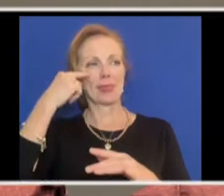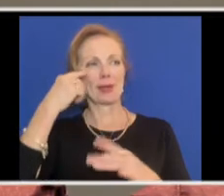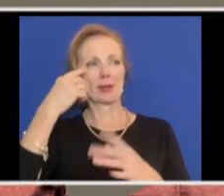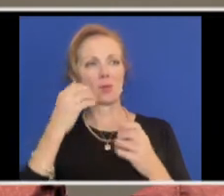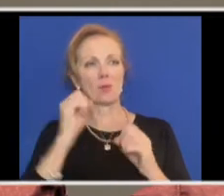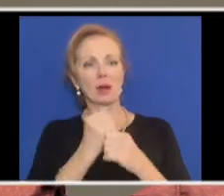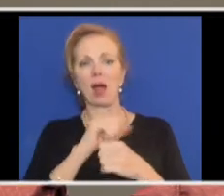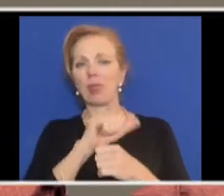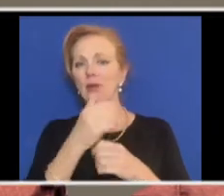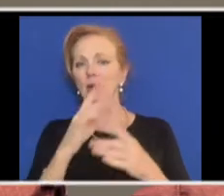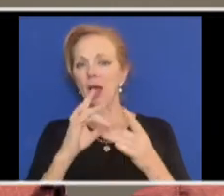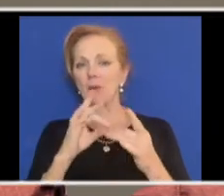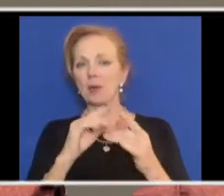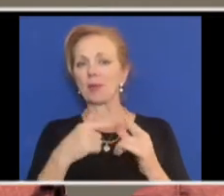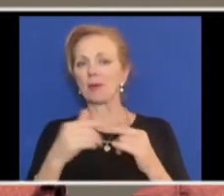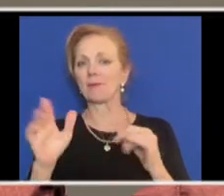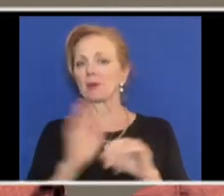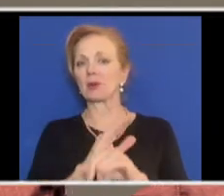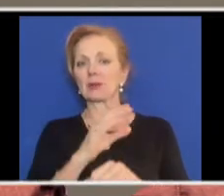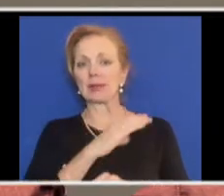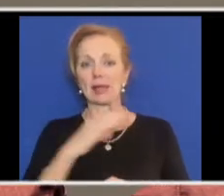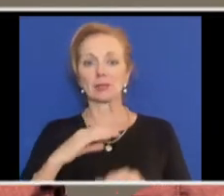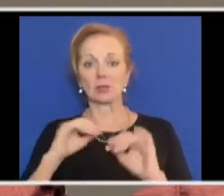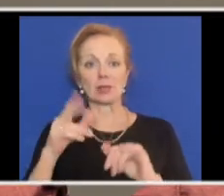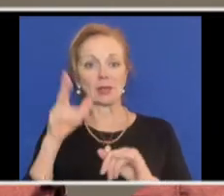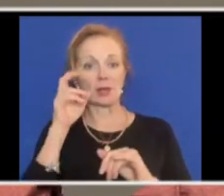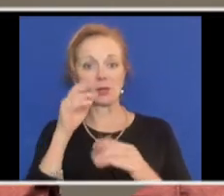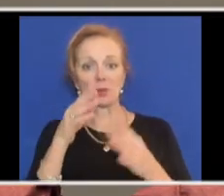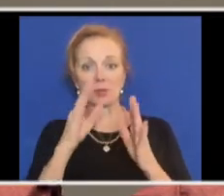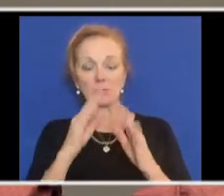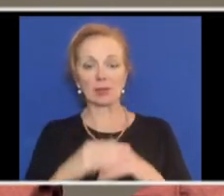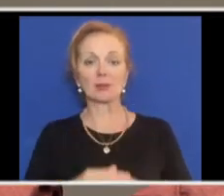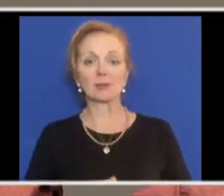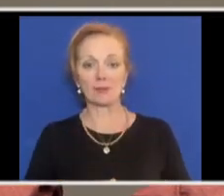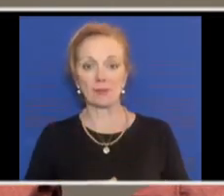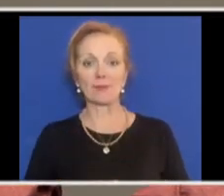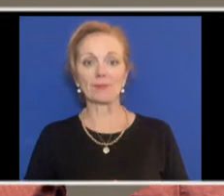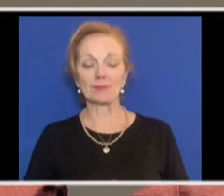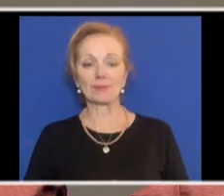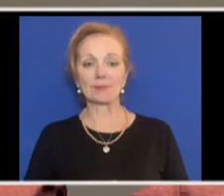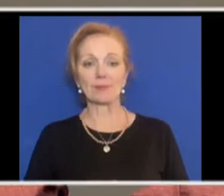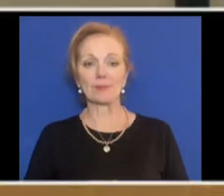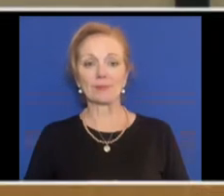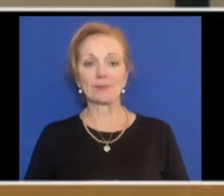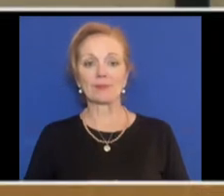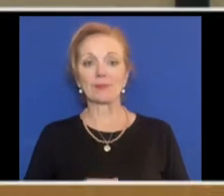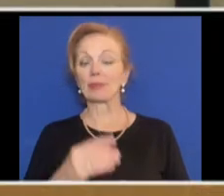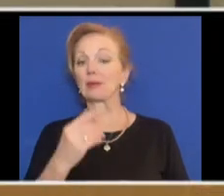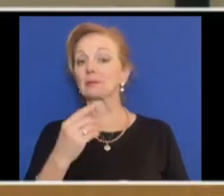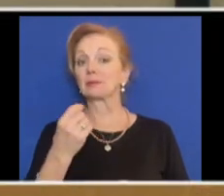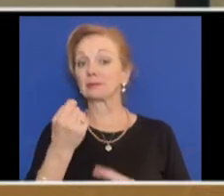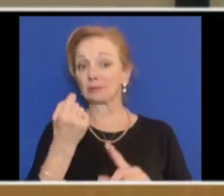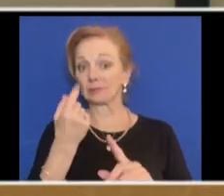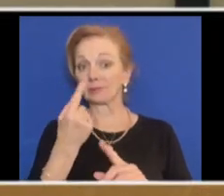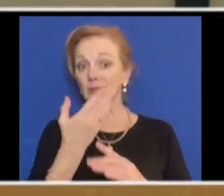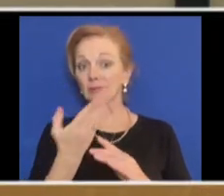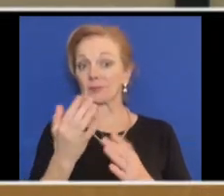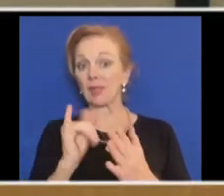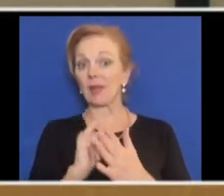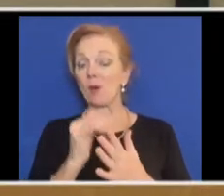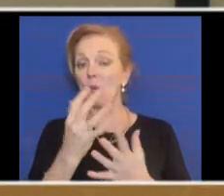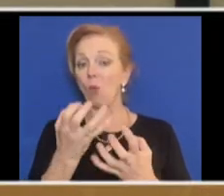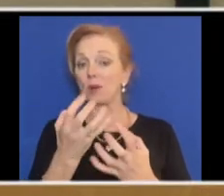comment so the entire Council can hear your perspective uh the one thing that I wanted to say